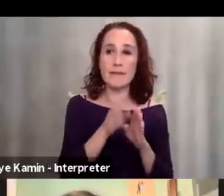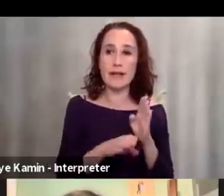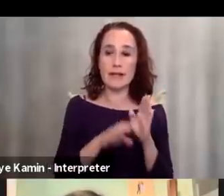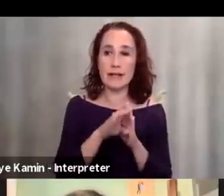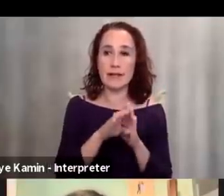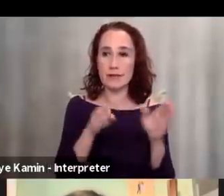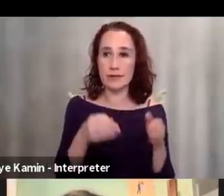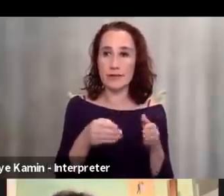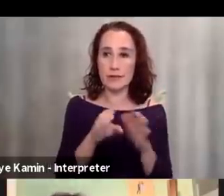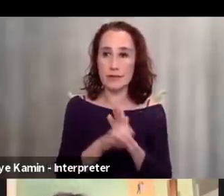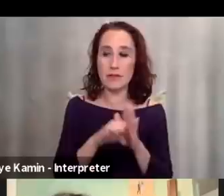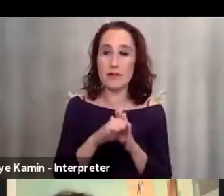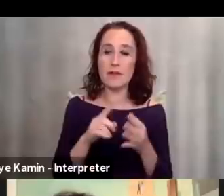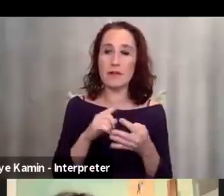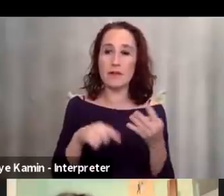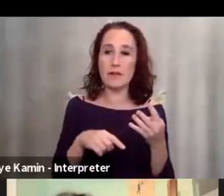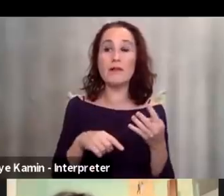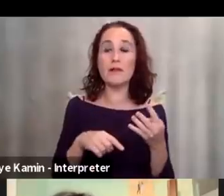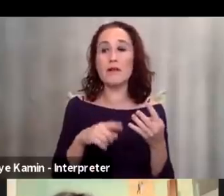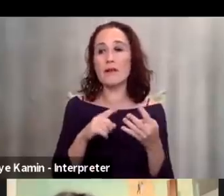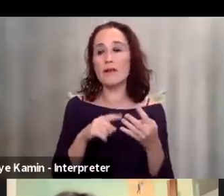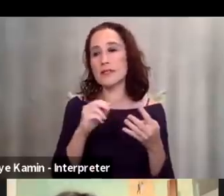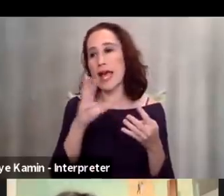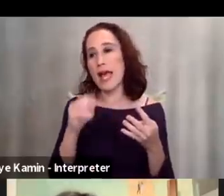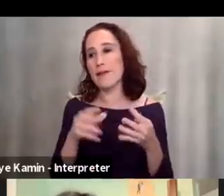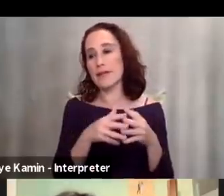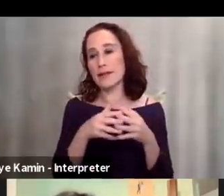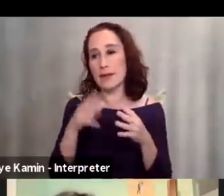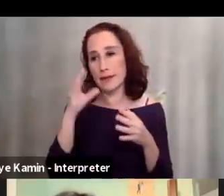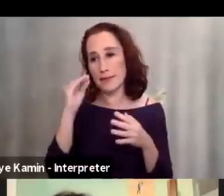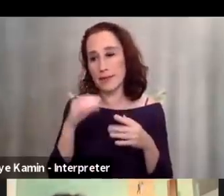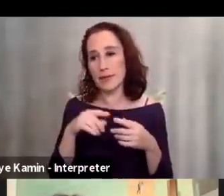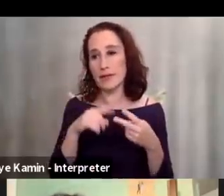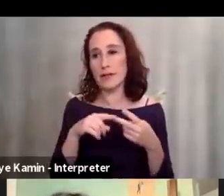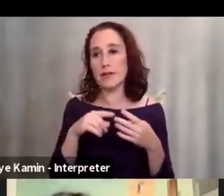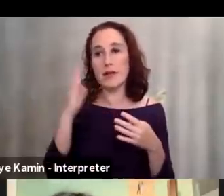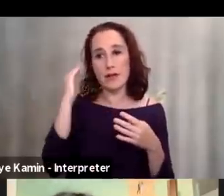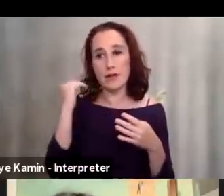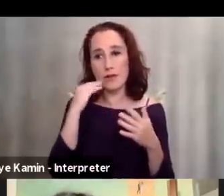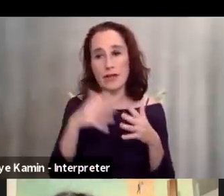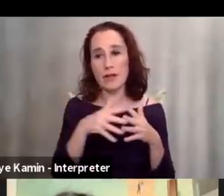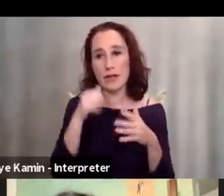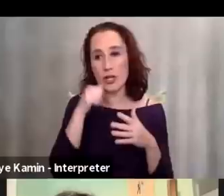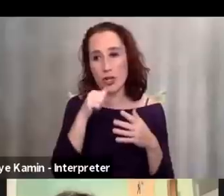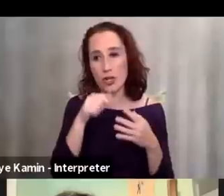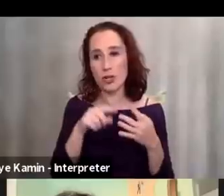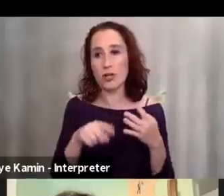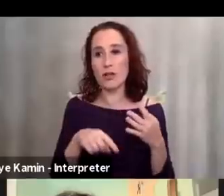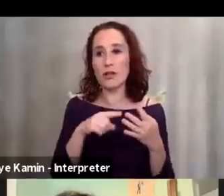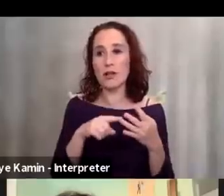4 of them, well, there was an African-American boy, there was a Korean-American girl, there was